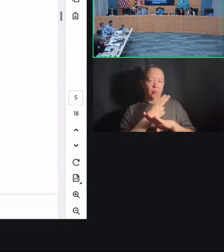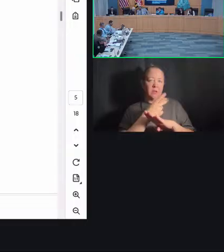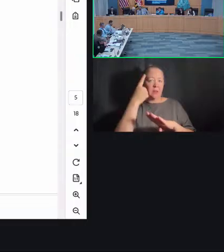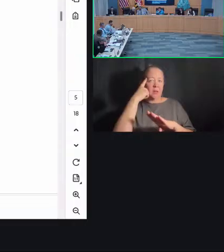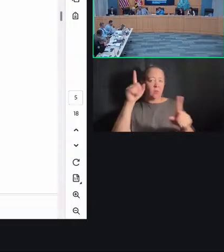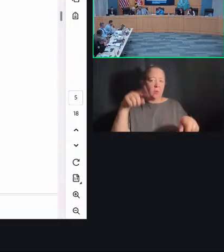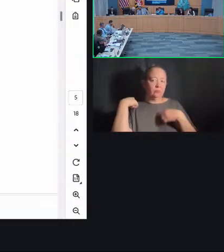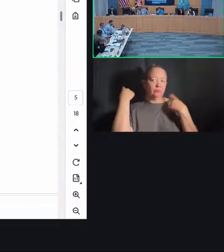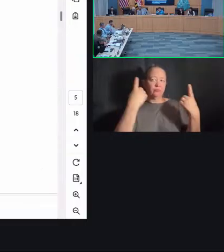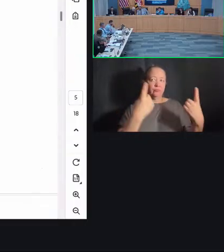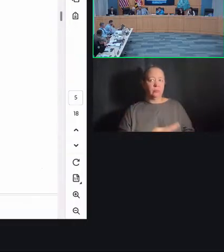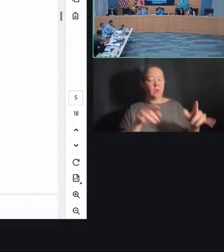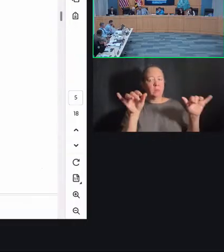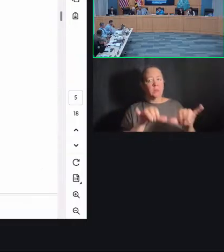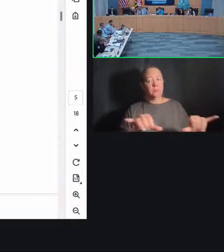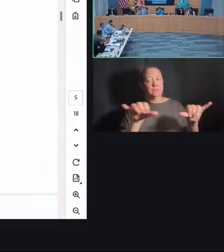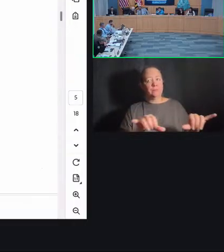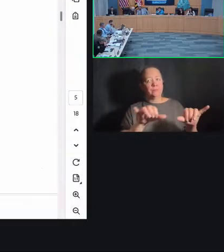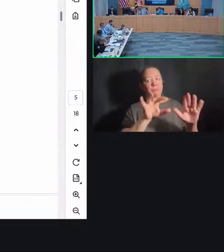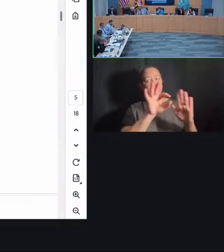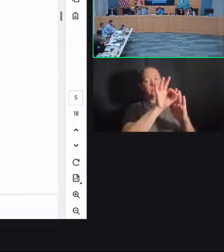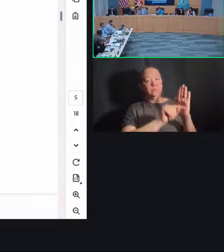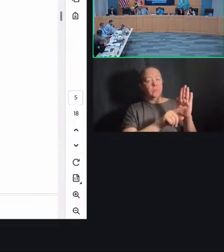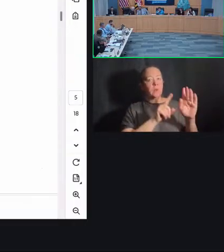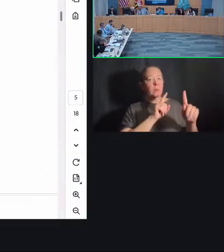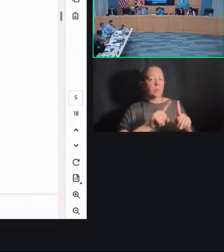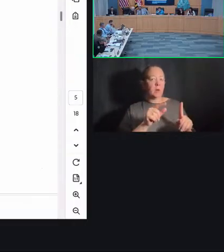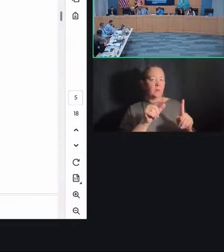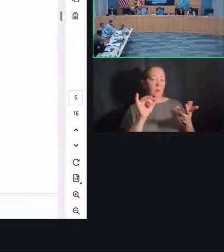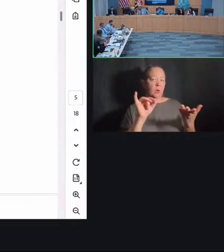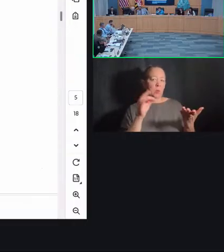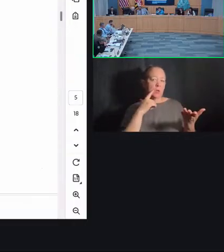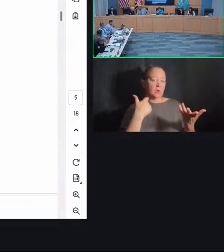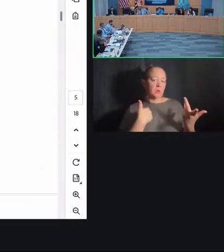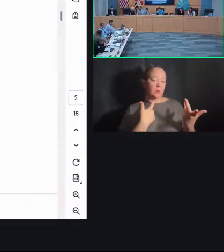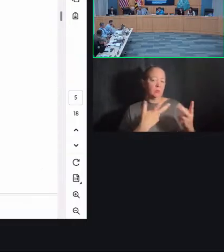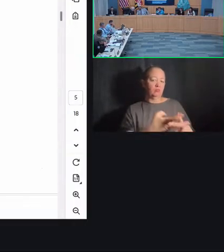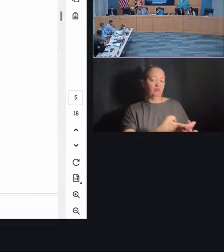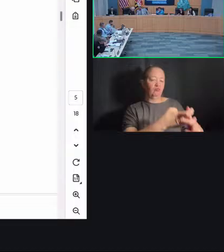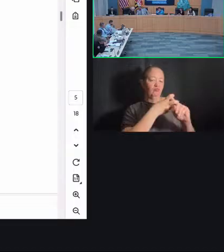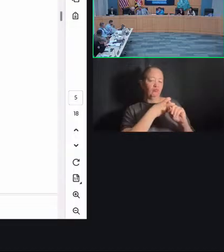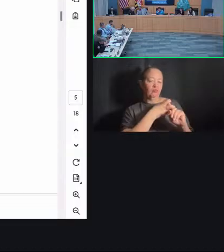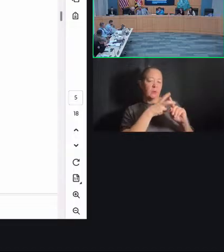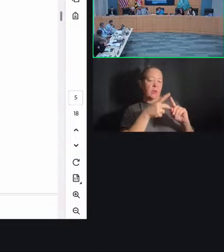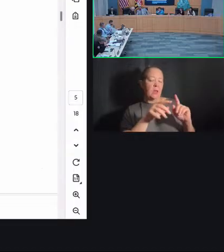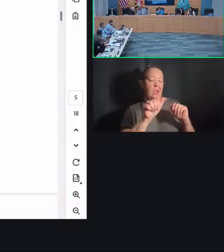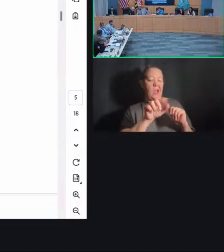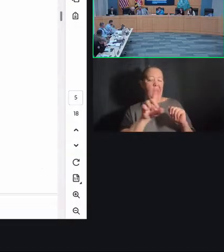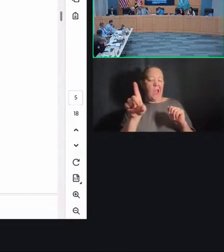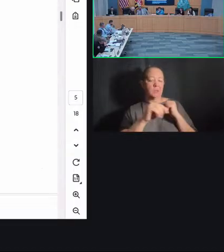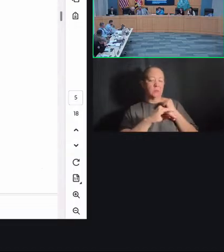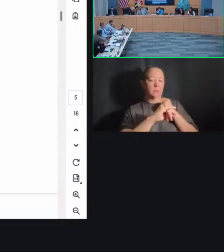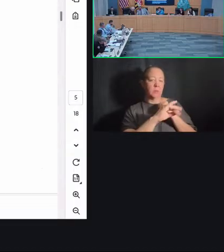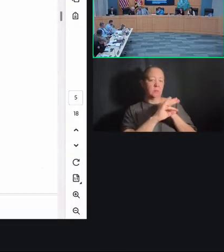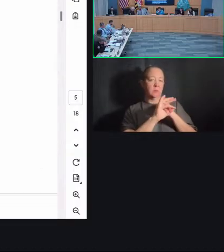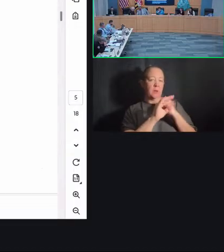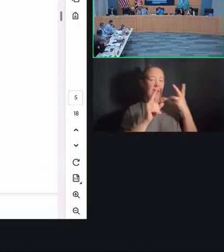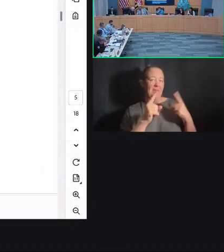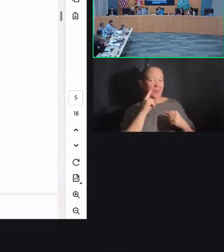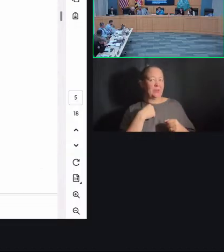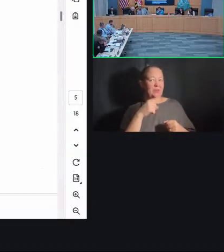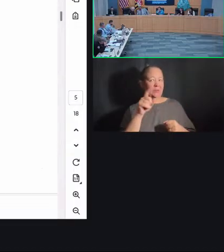But we also want to, if we want to entice, like, ad sponsors and stuff, then we need to make it a little bit snazzier than, you